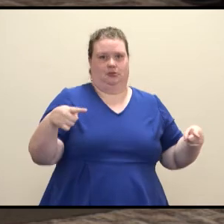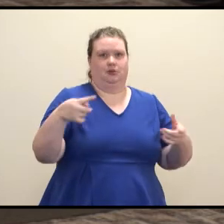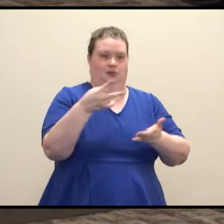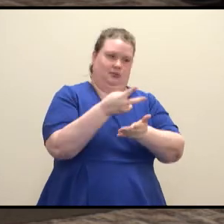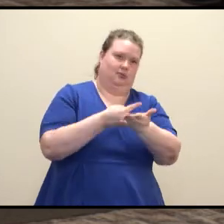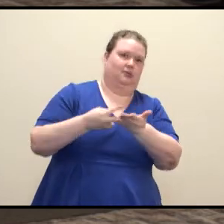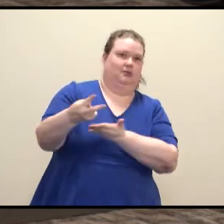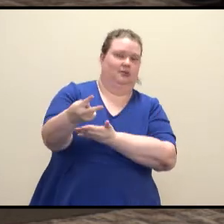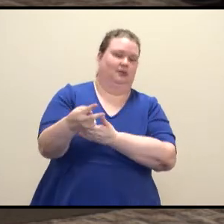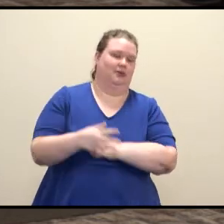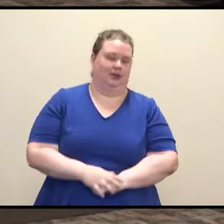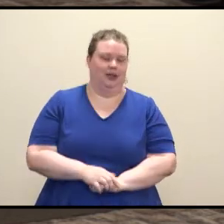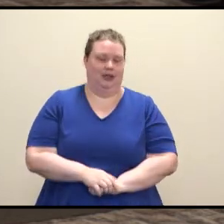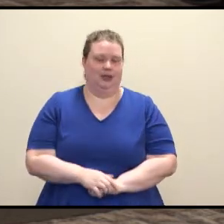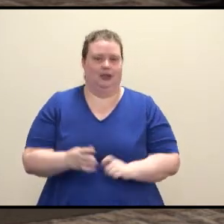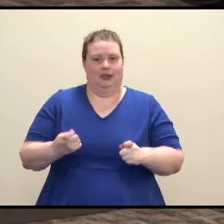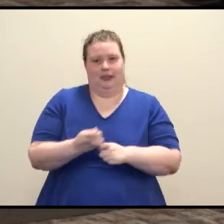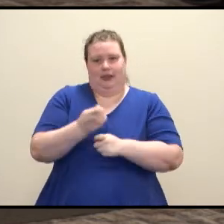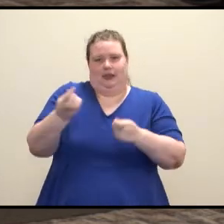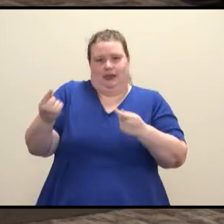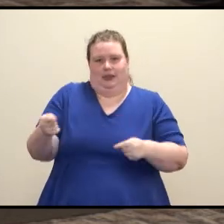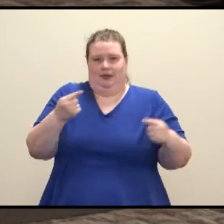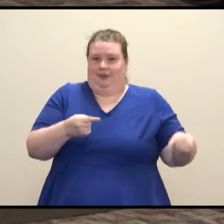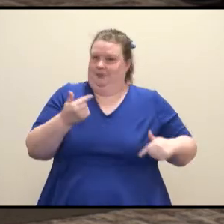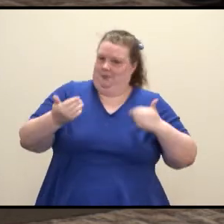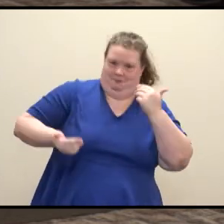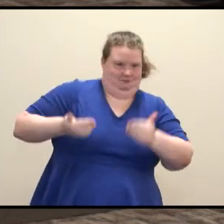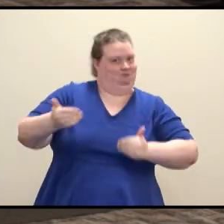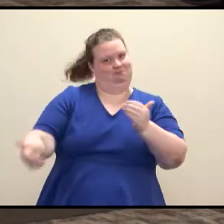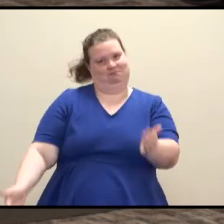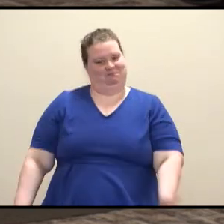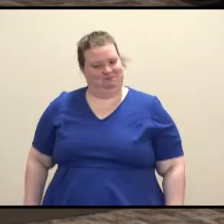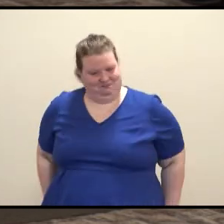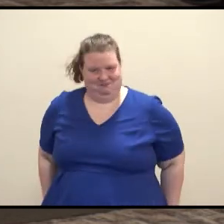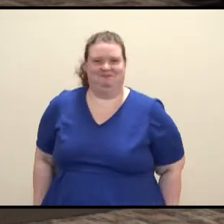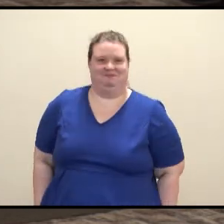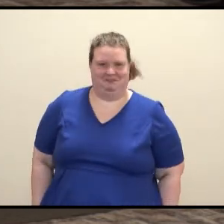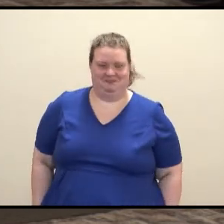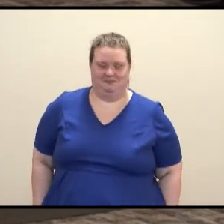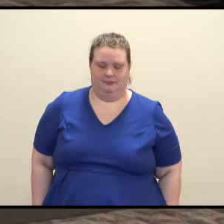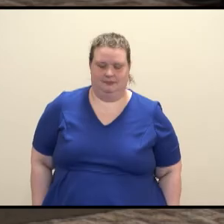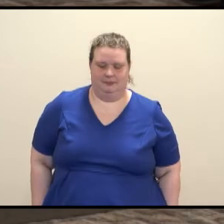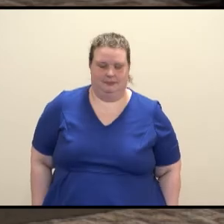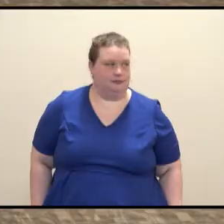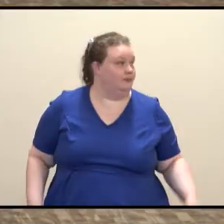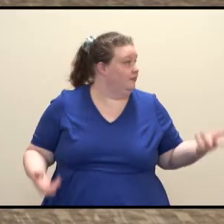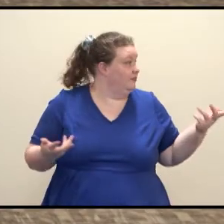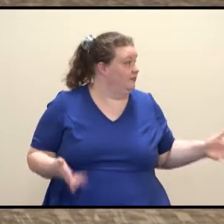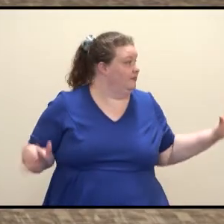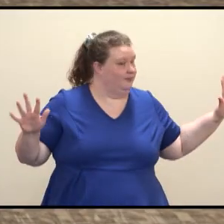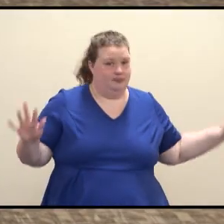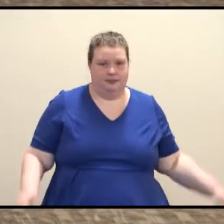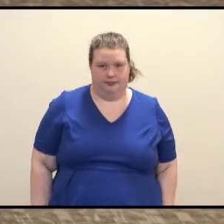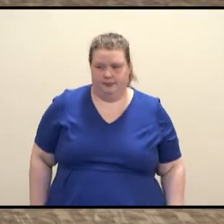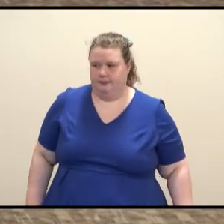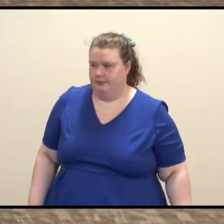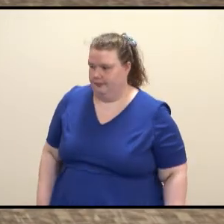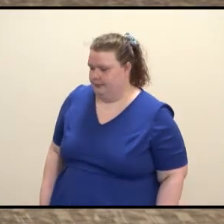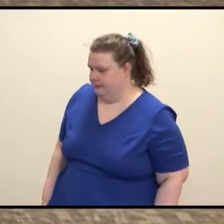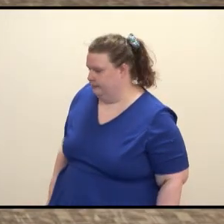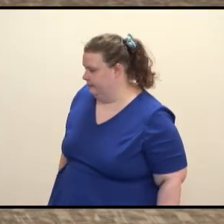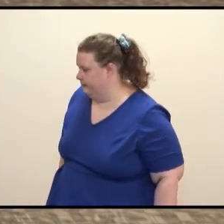the things that are happening in the district. Rocking and rolling indeed. Thanks. Okay, with that, we are adjourned.